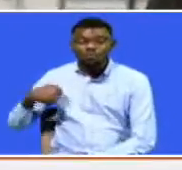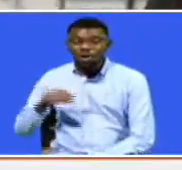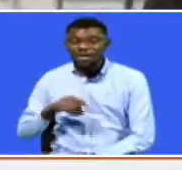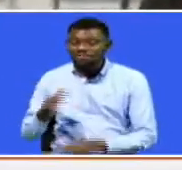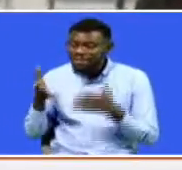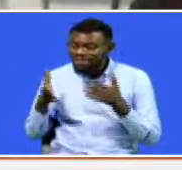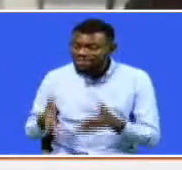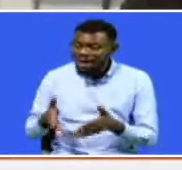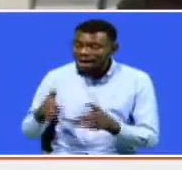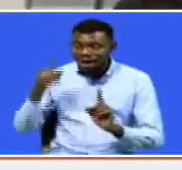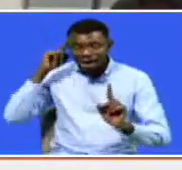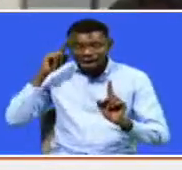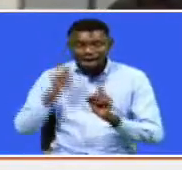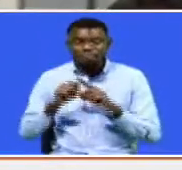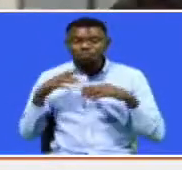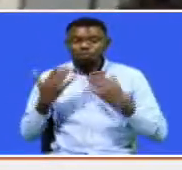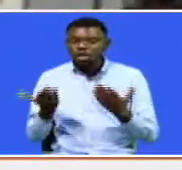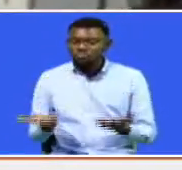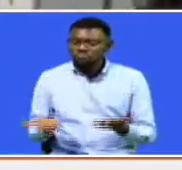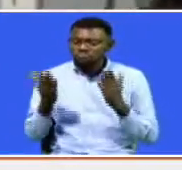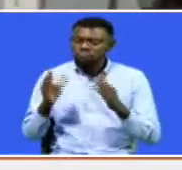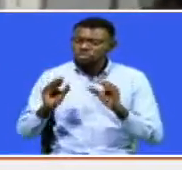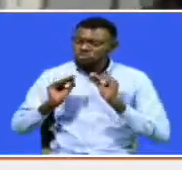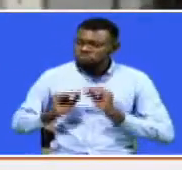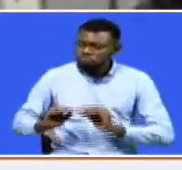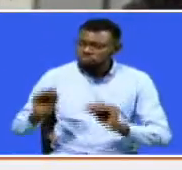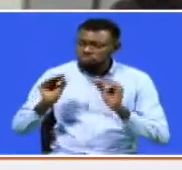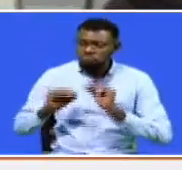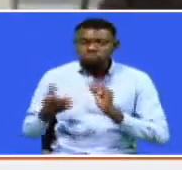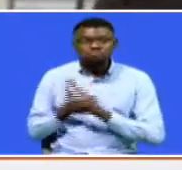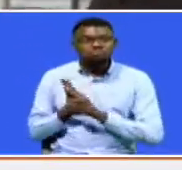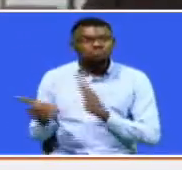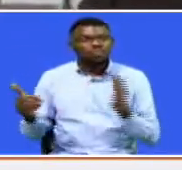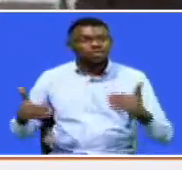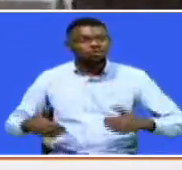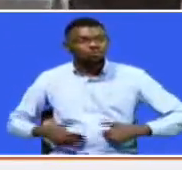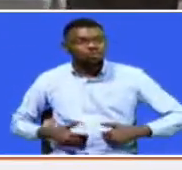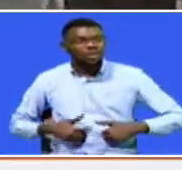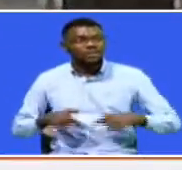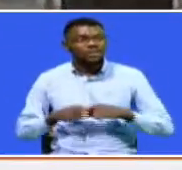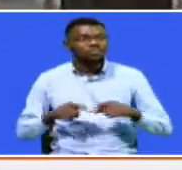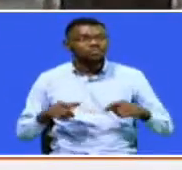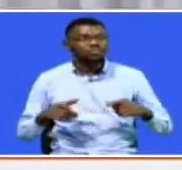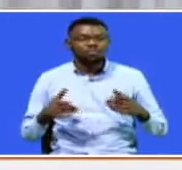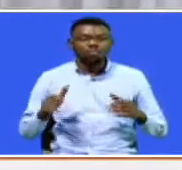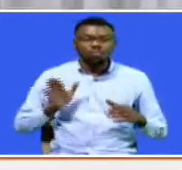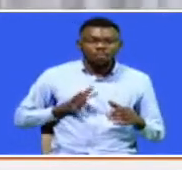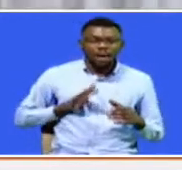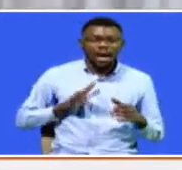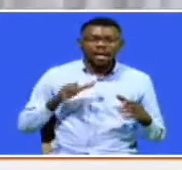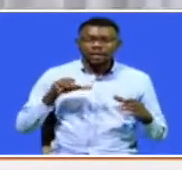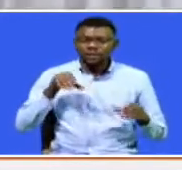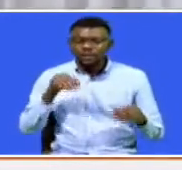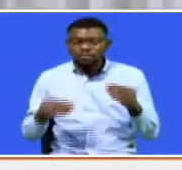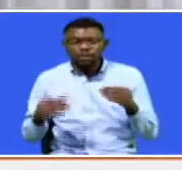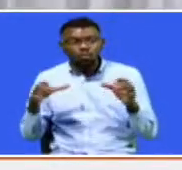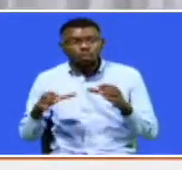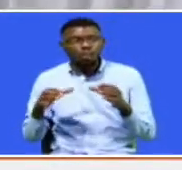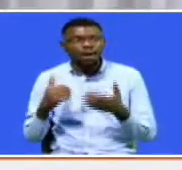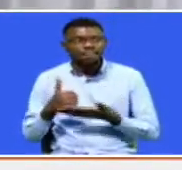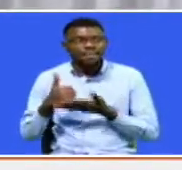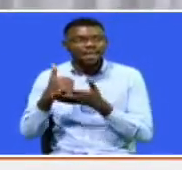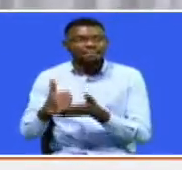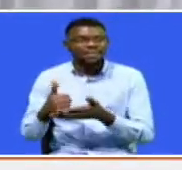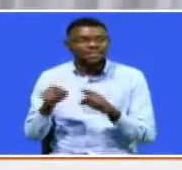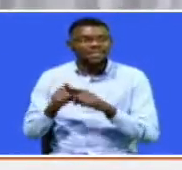nurture talents on behalf of all the youth, women, and even people living with disability. That was great. I